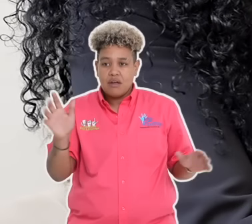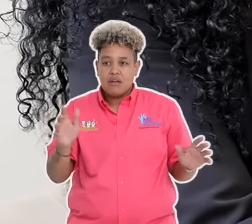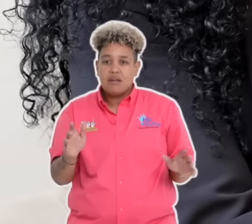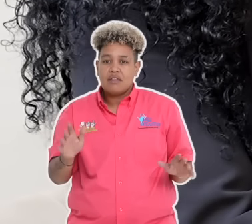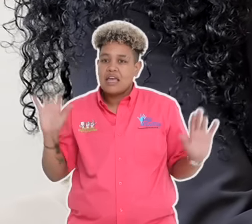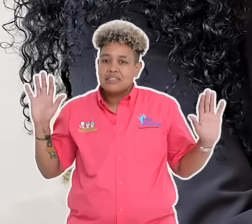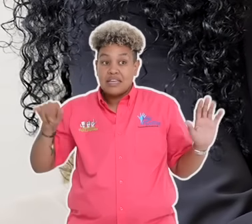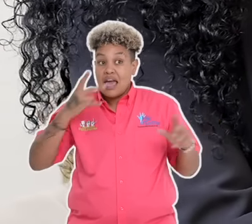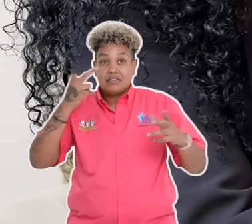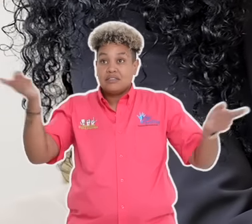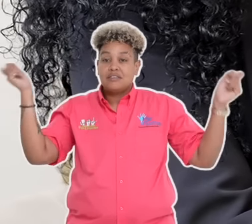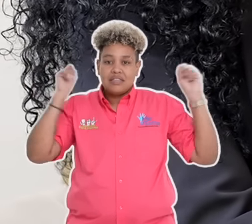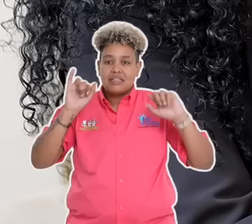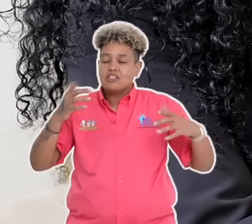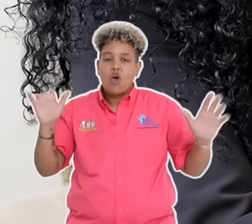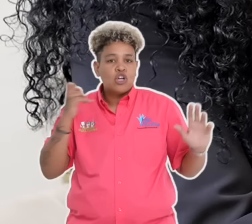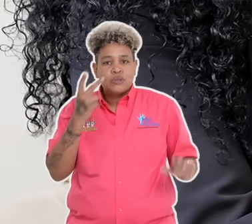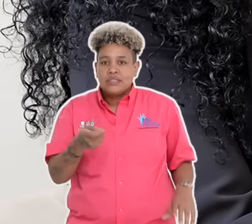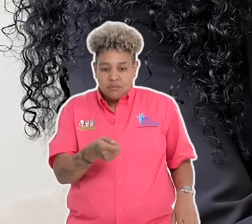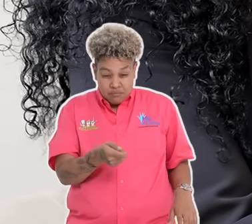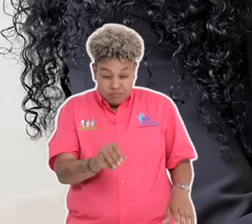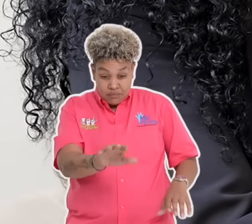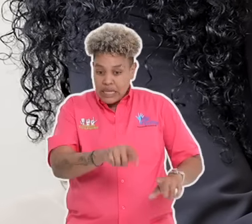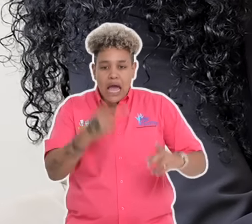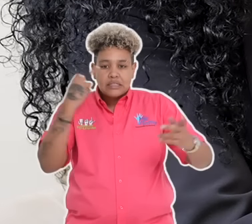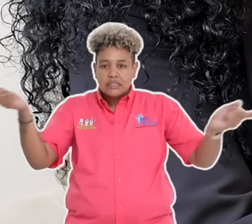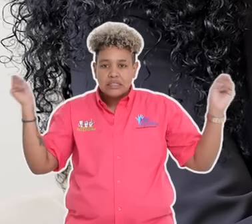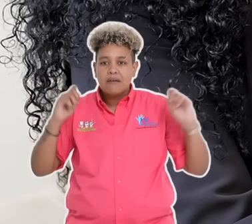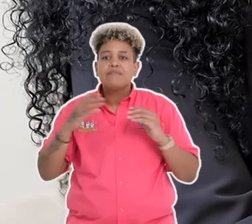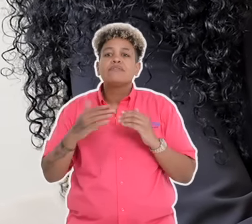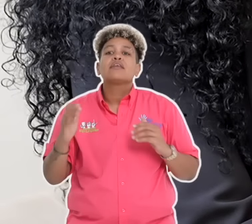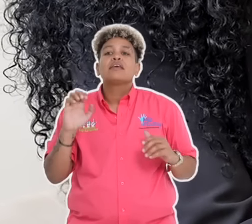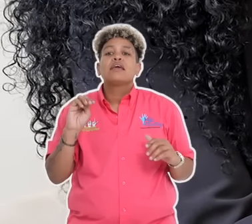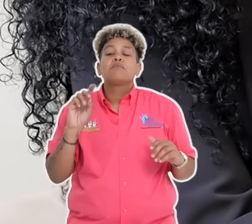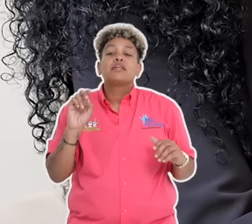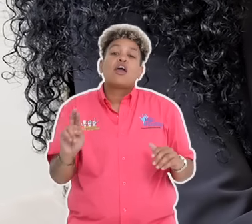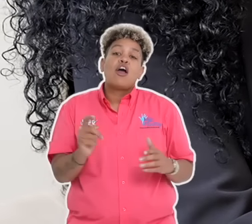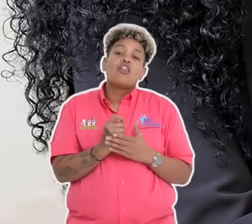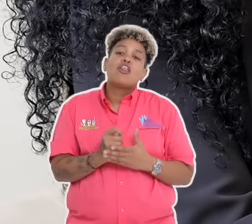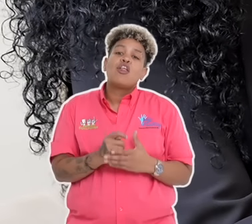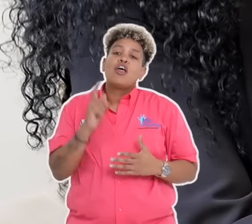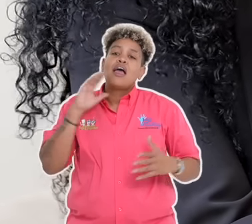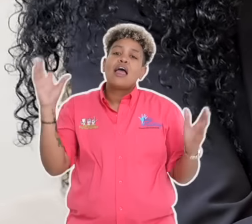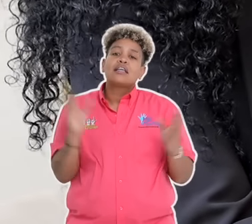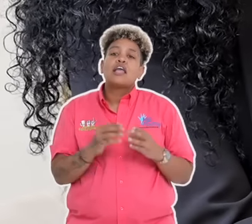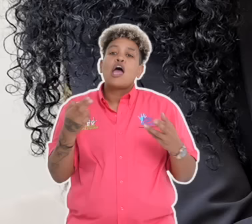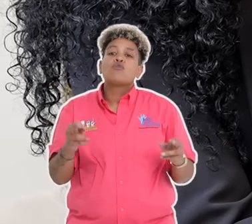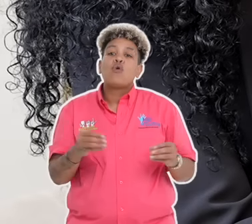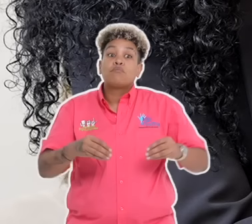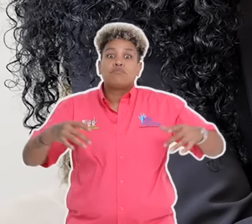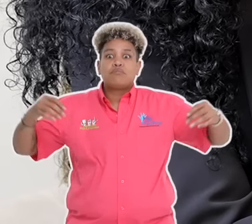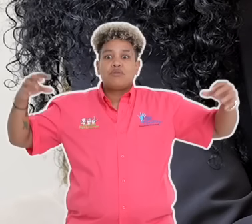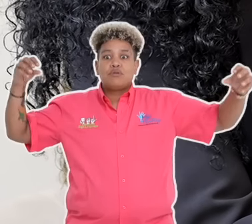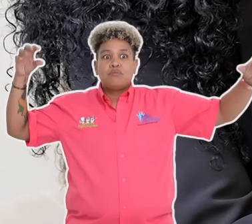it functions. That's it. That's all you can see is where the flashlight shines. After you do EMDR therapy, the entire room